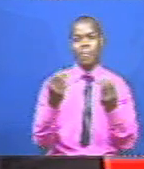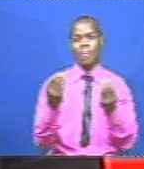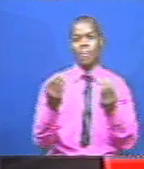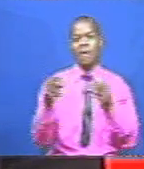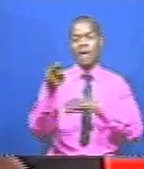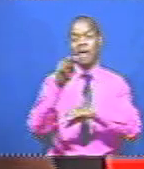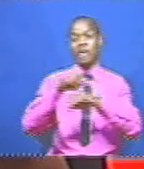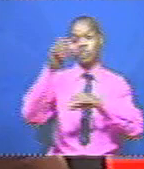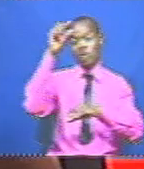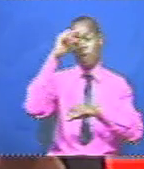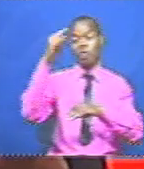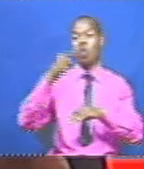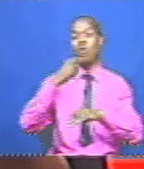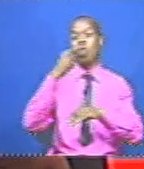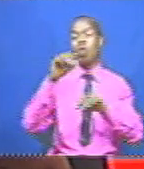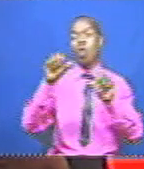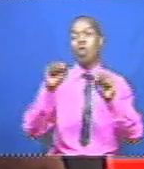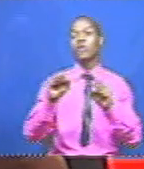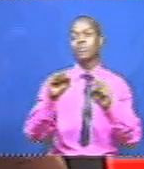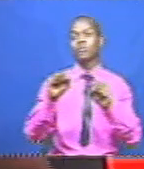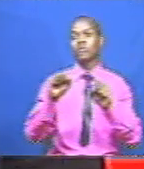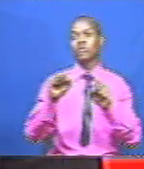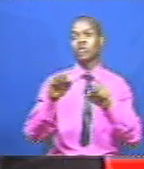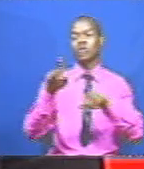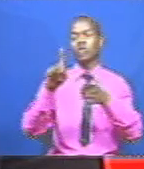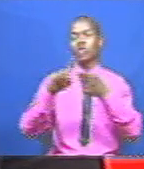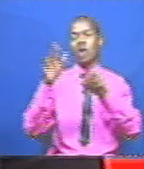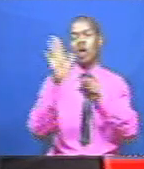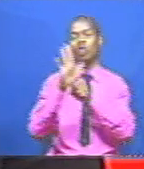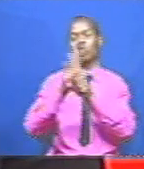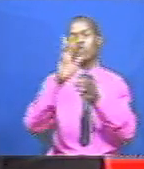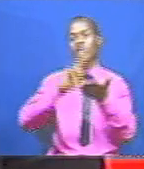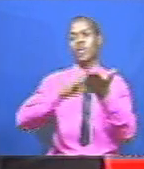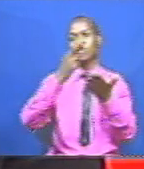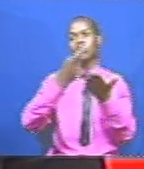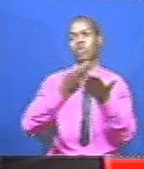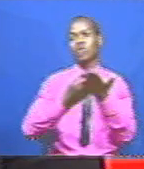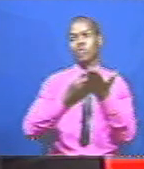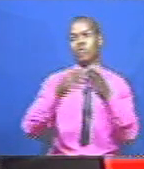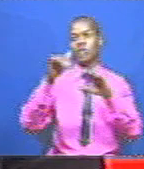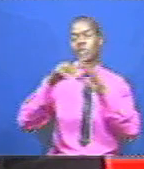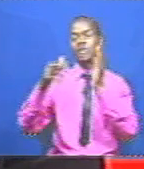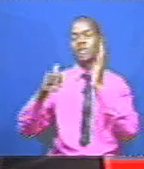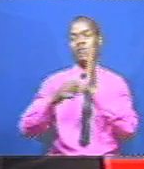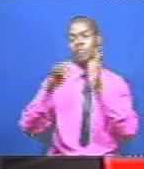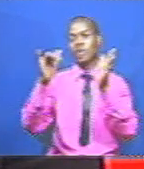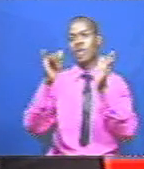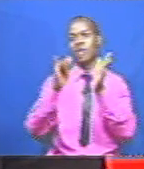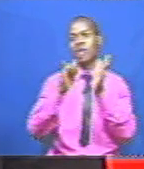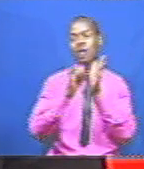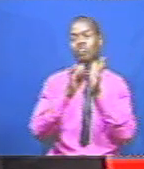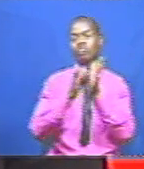government who is holding on to much of these resources in the name that it is their